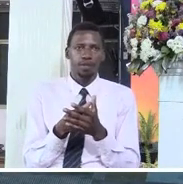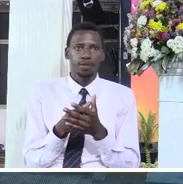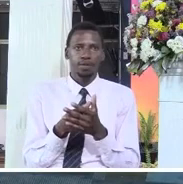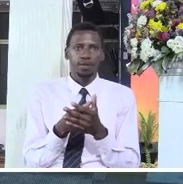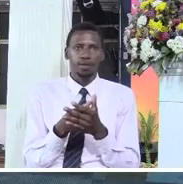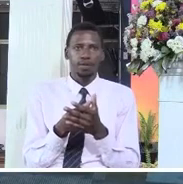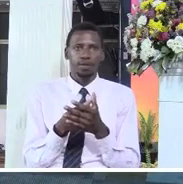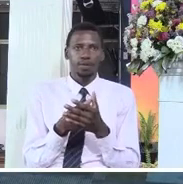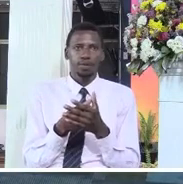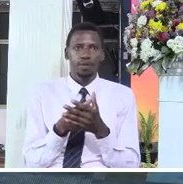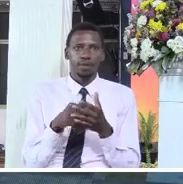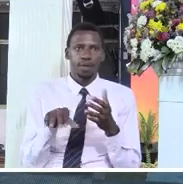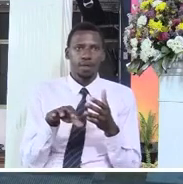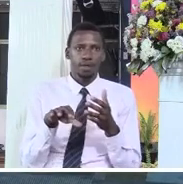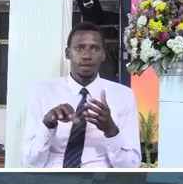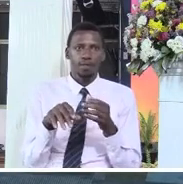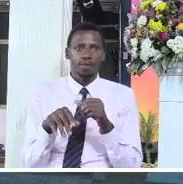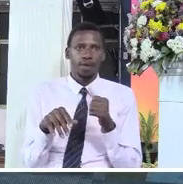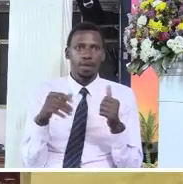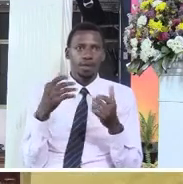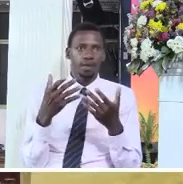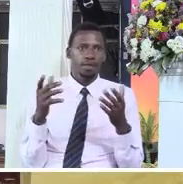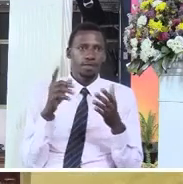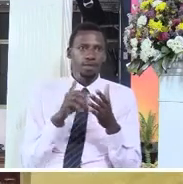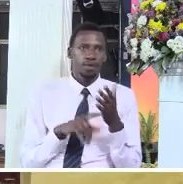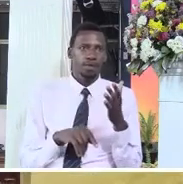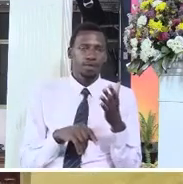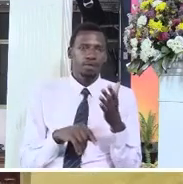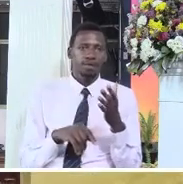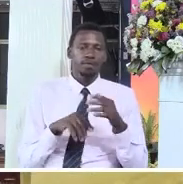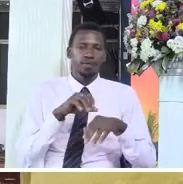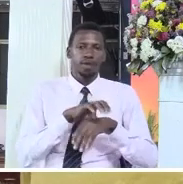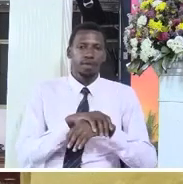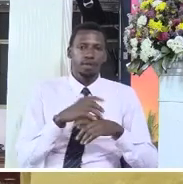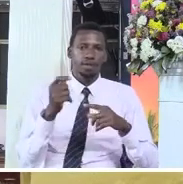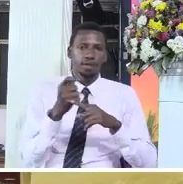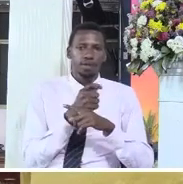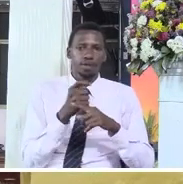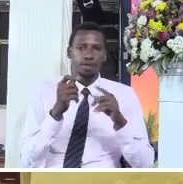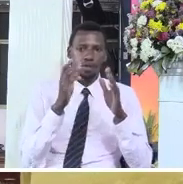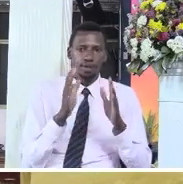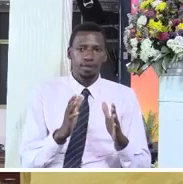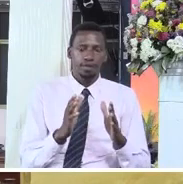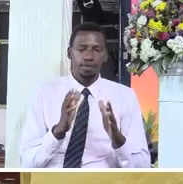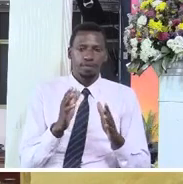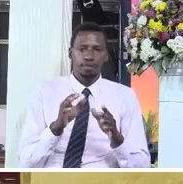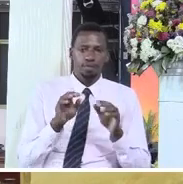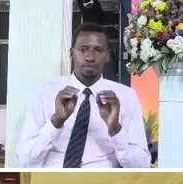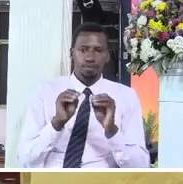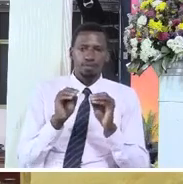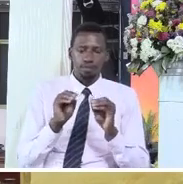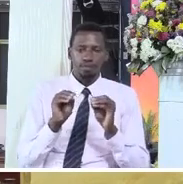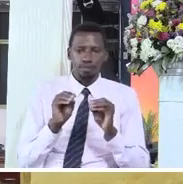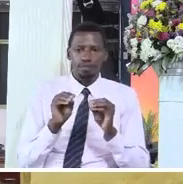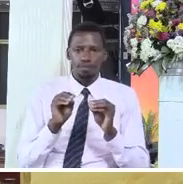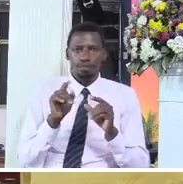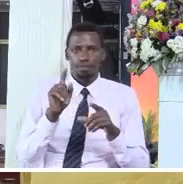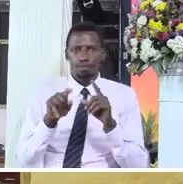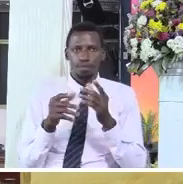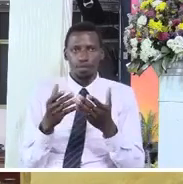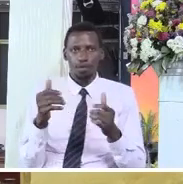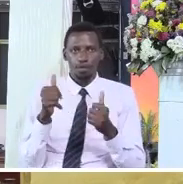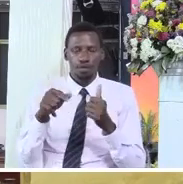financial implications. I think the other thing is getting trainers to train the various aspects that we need to learn.